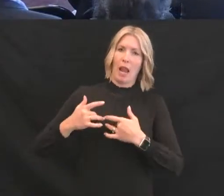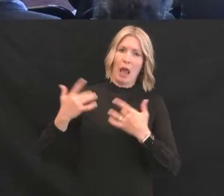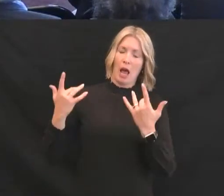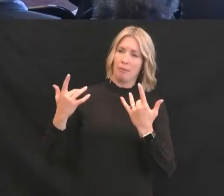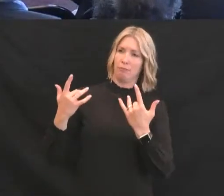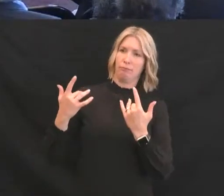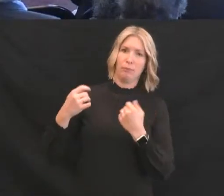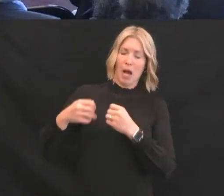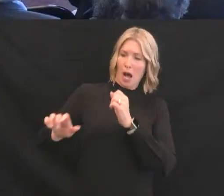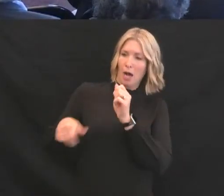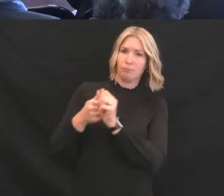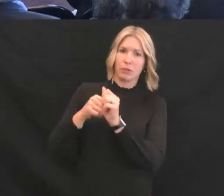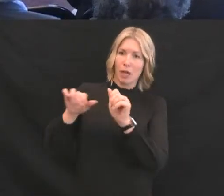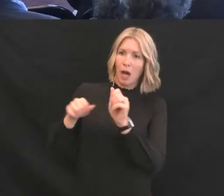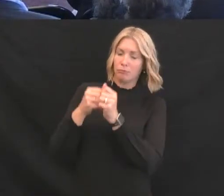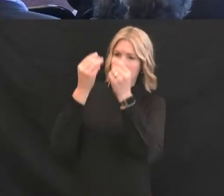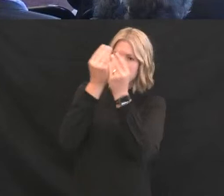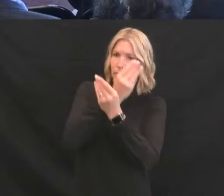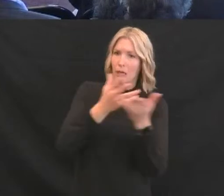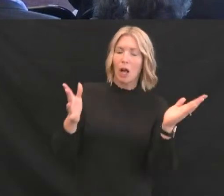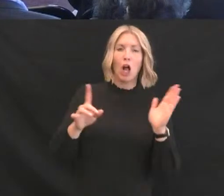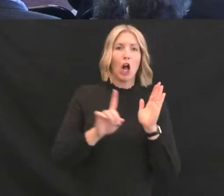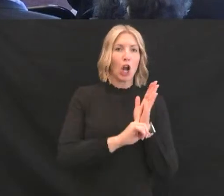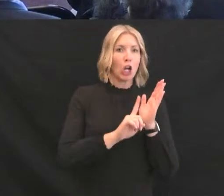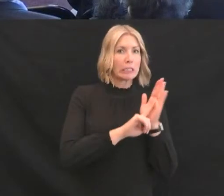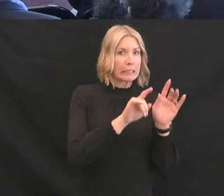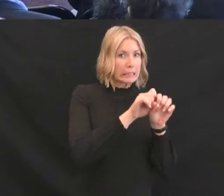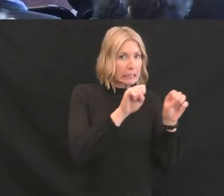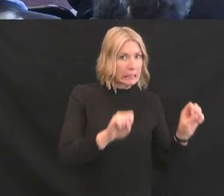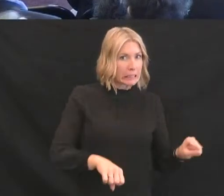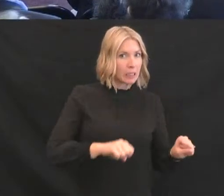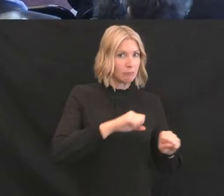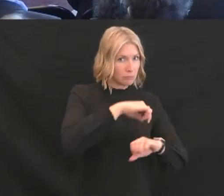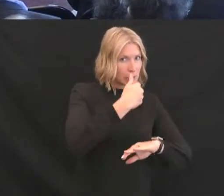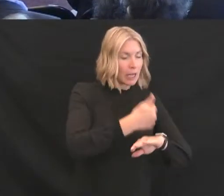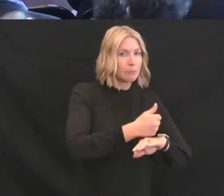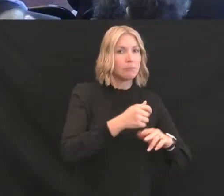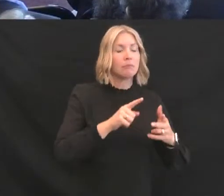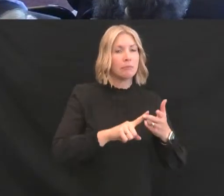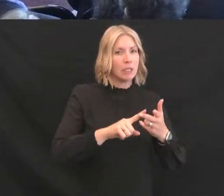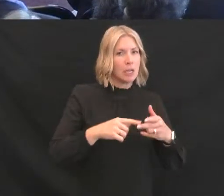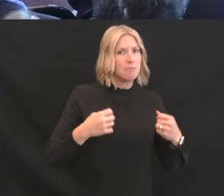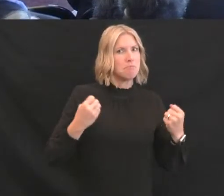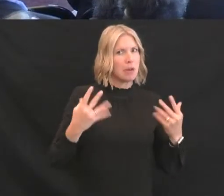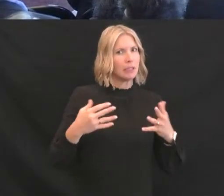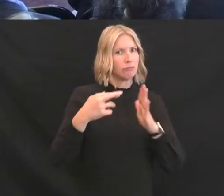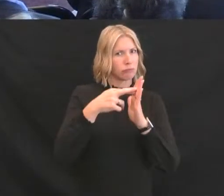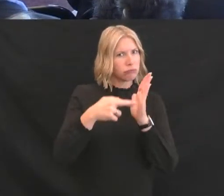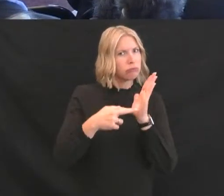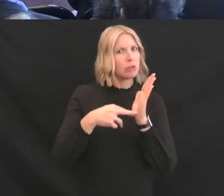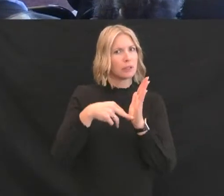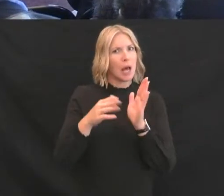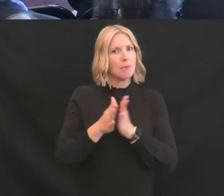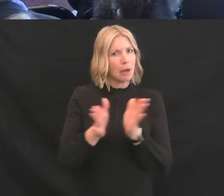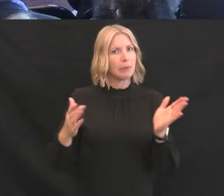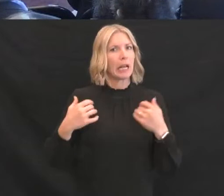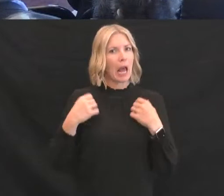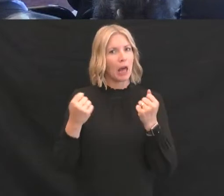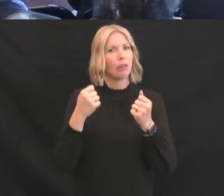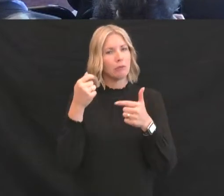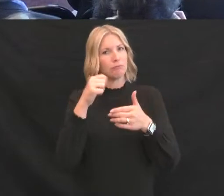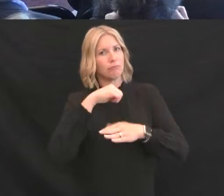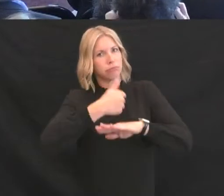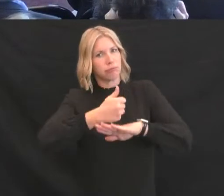alert system implementations, and the navigation of public health measures. Her mantra of